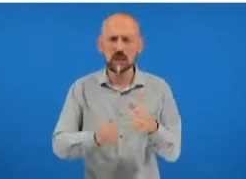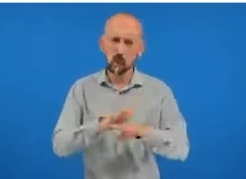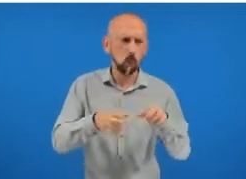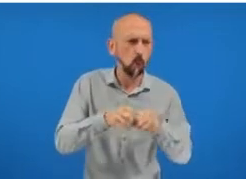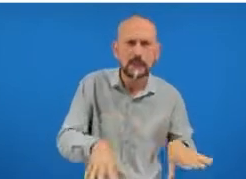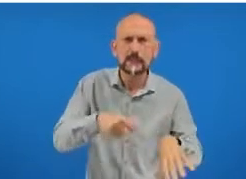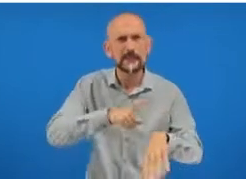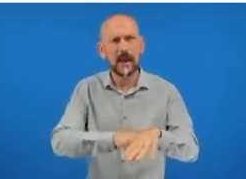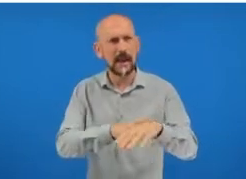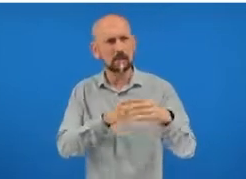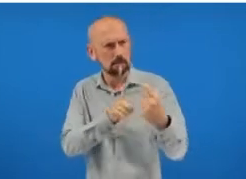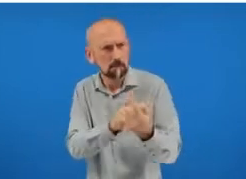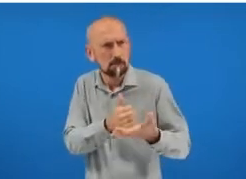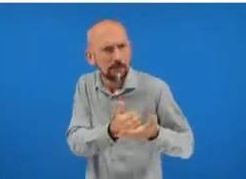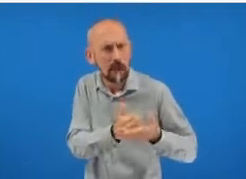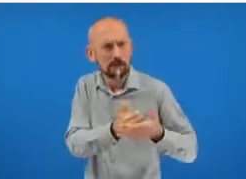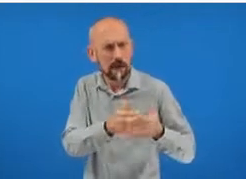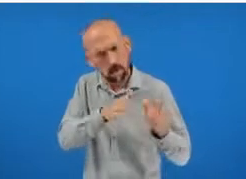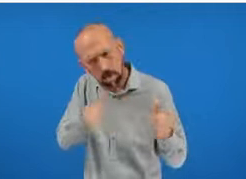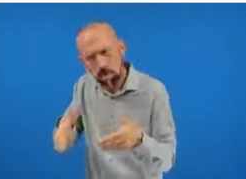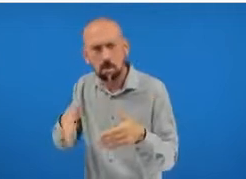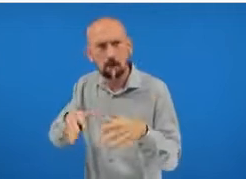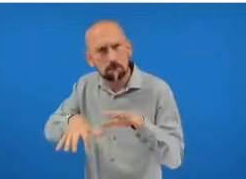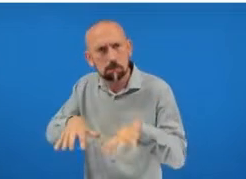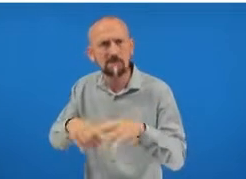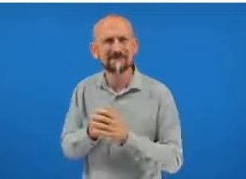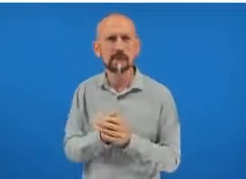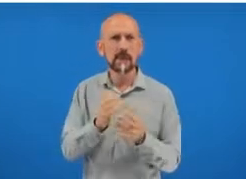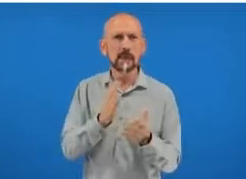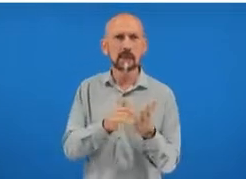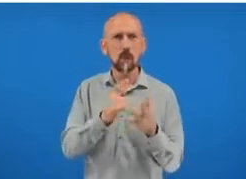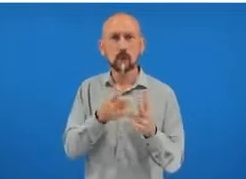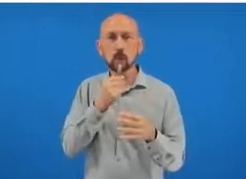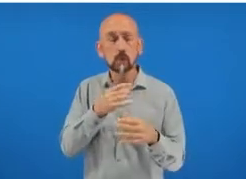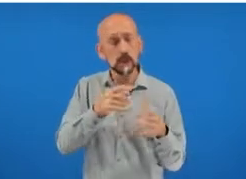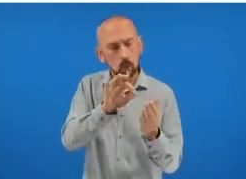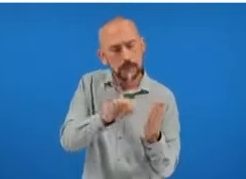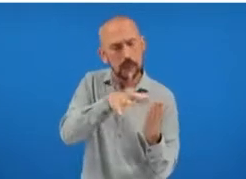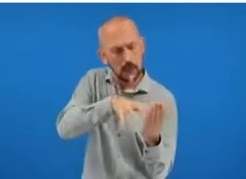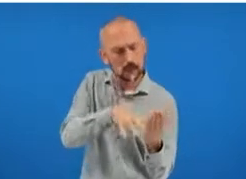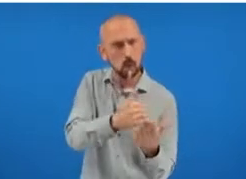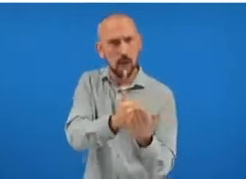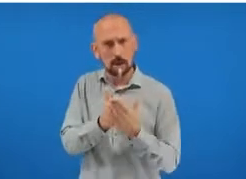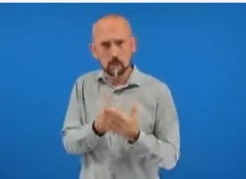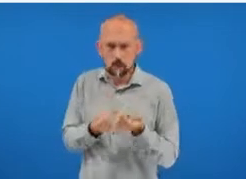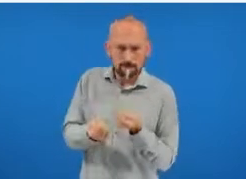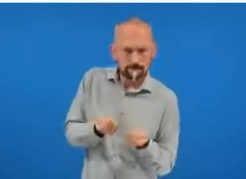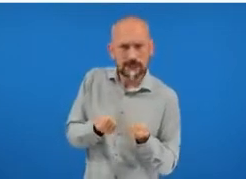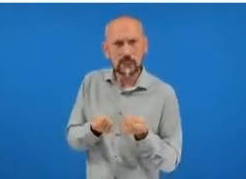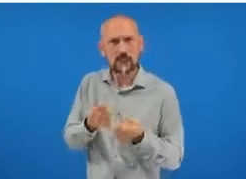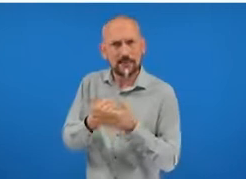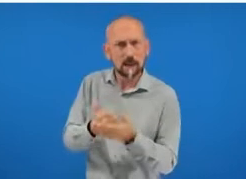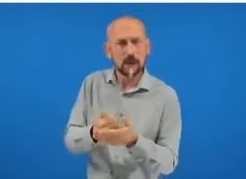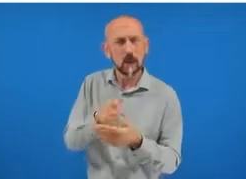outcome questionnaires to guide therapy. And you'll see that in Emma Warnock-Parks's questionnaire. So if the data questionnaires have been